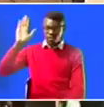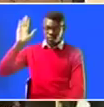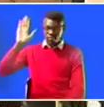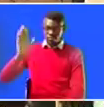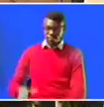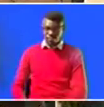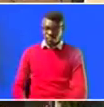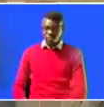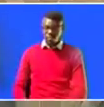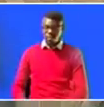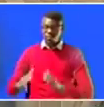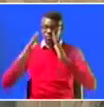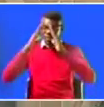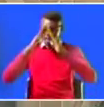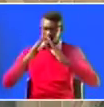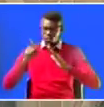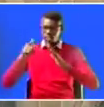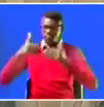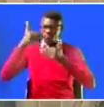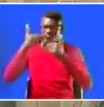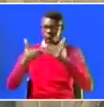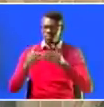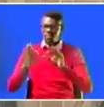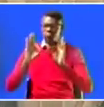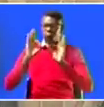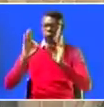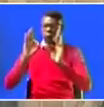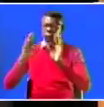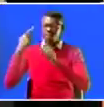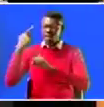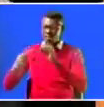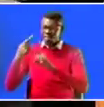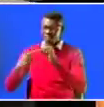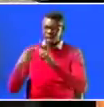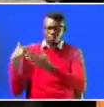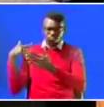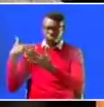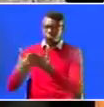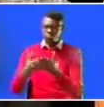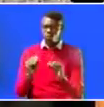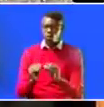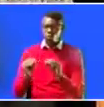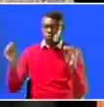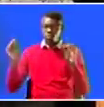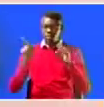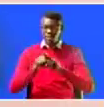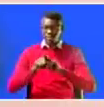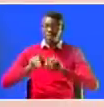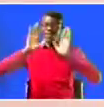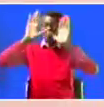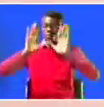Its structure has stood the test of time, and perhaps its significance hasn't.